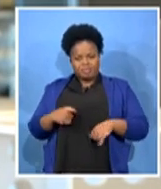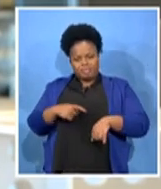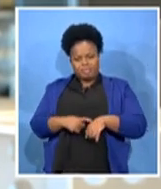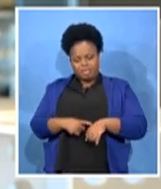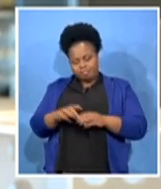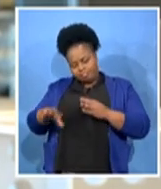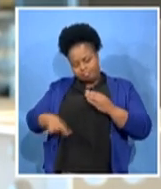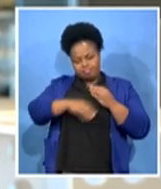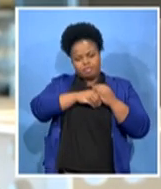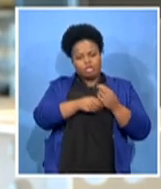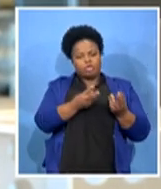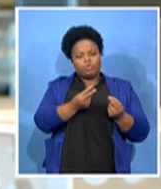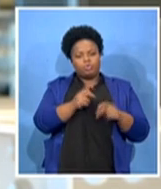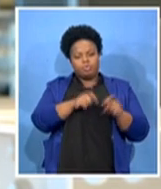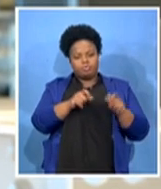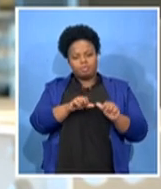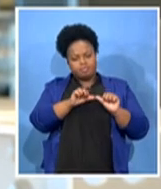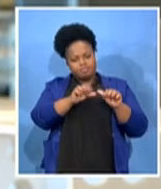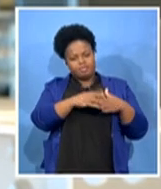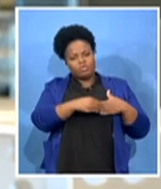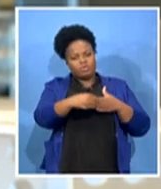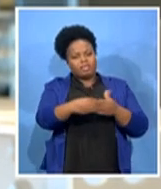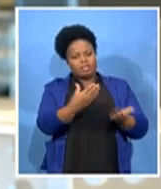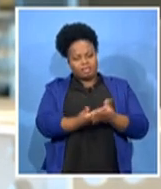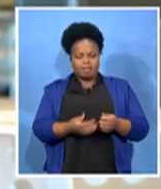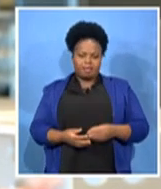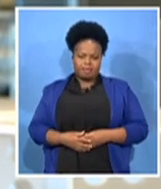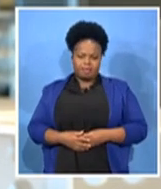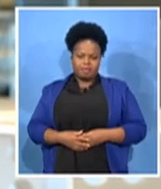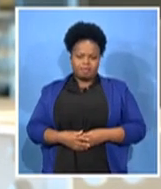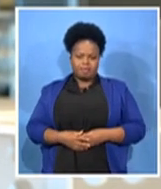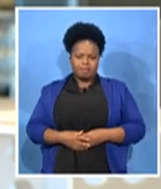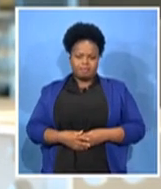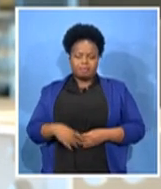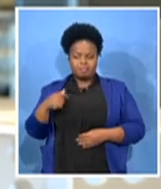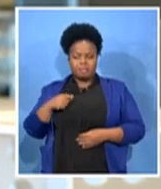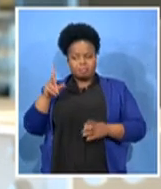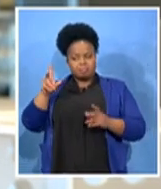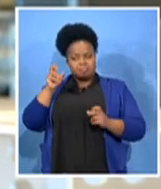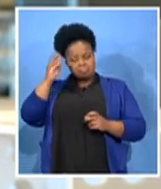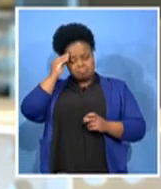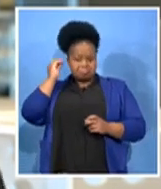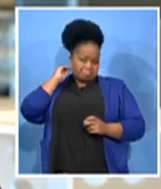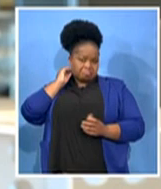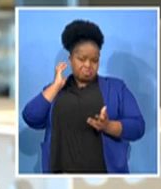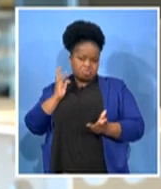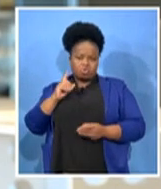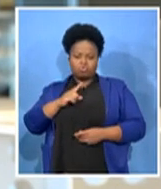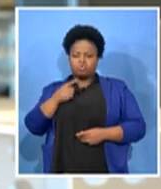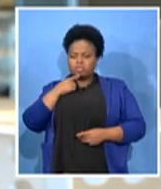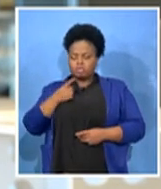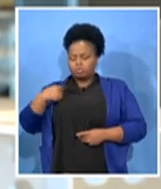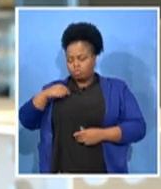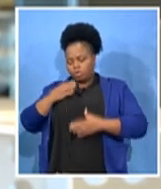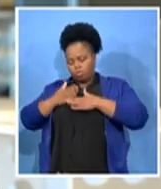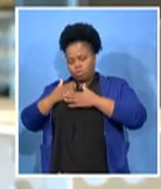I think that was the context I had that statement to say, we've done our part. Perhaps it's time that others take